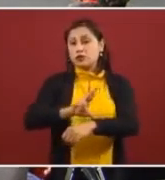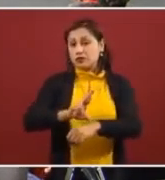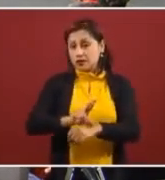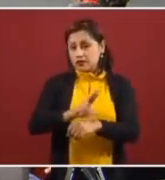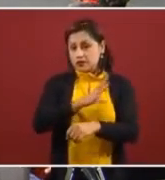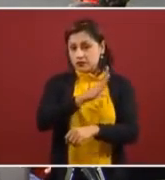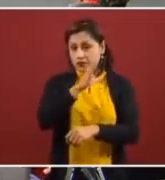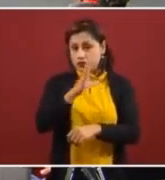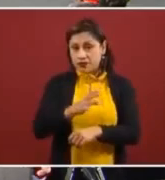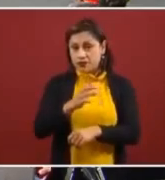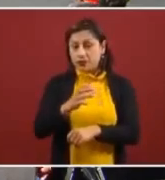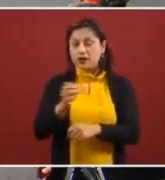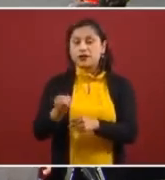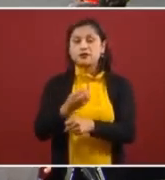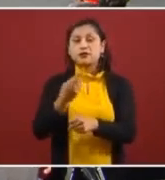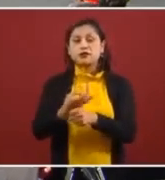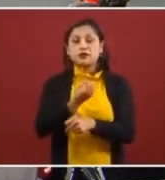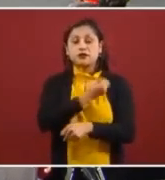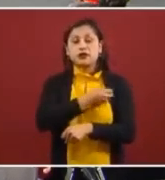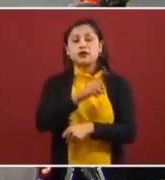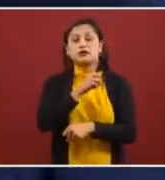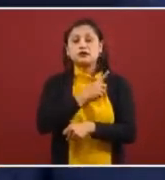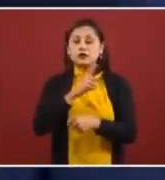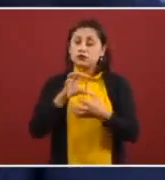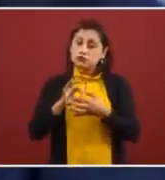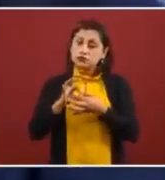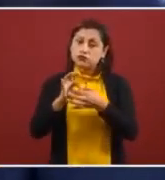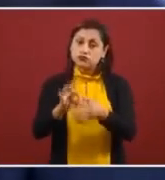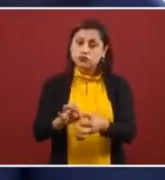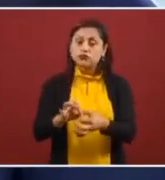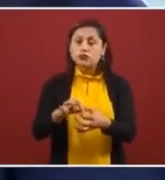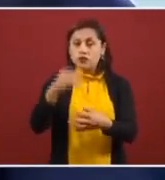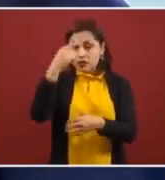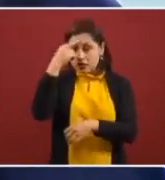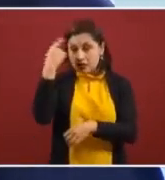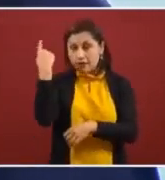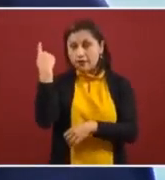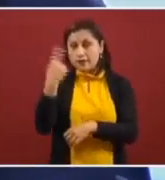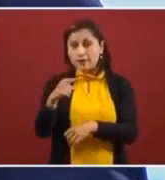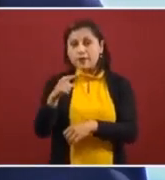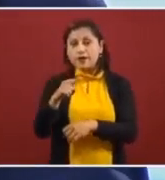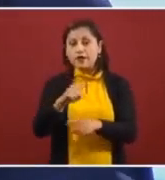social status with.